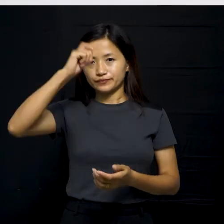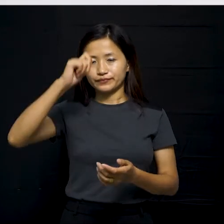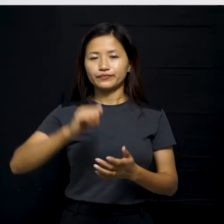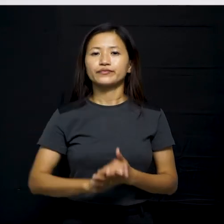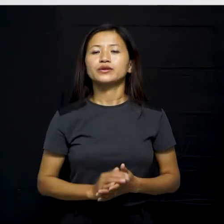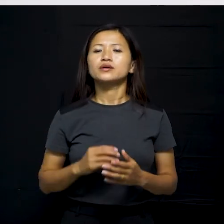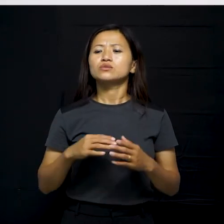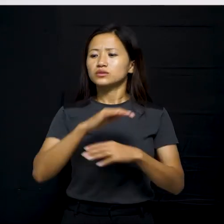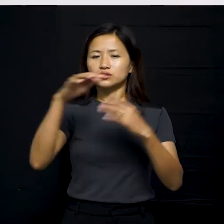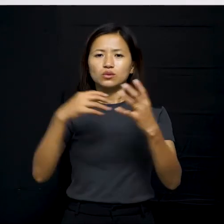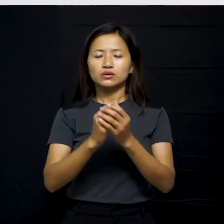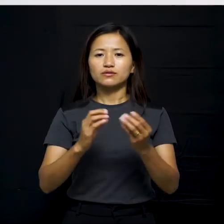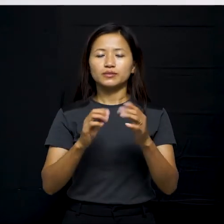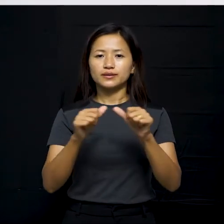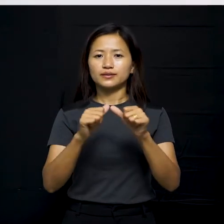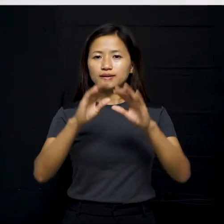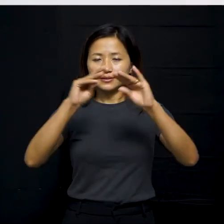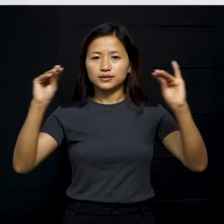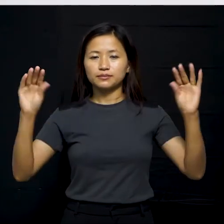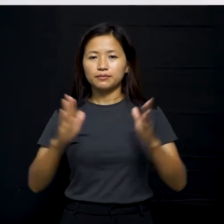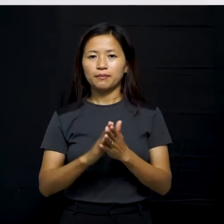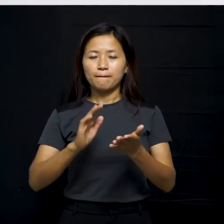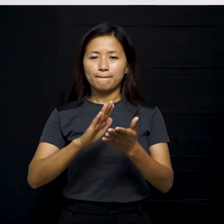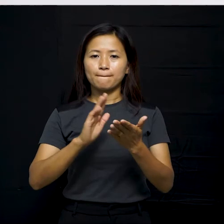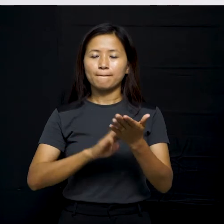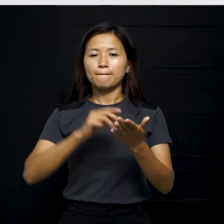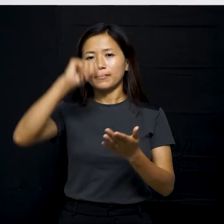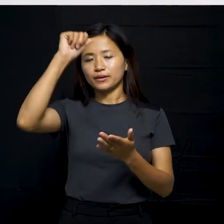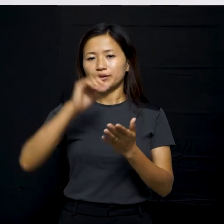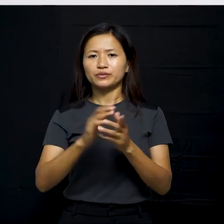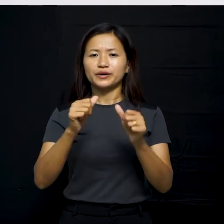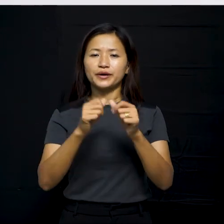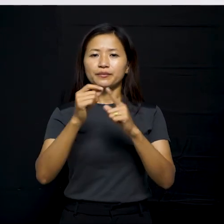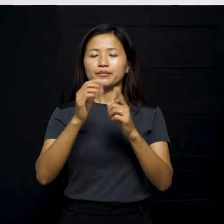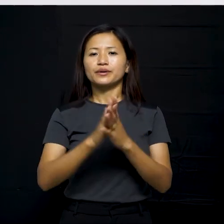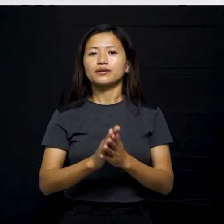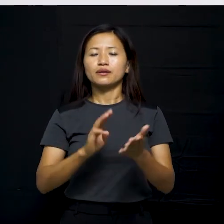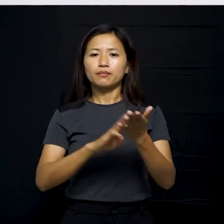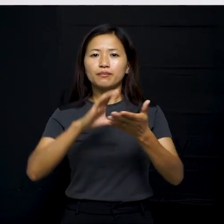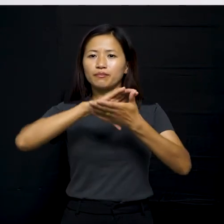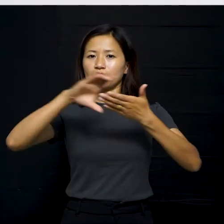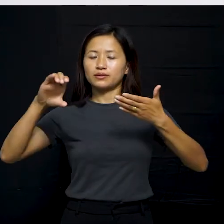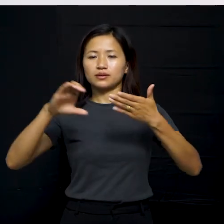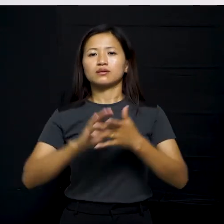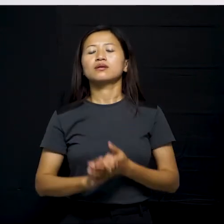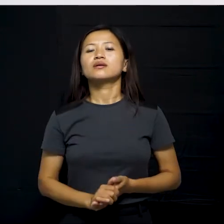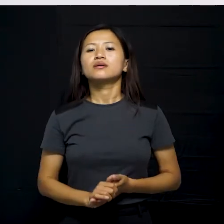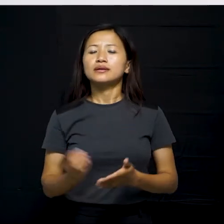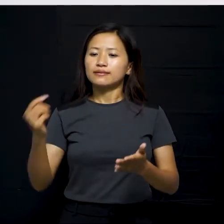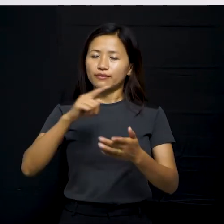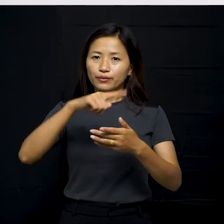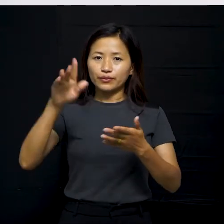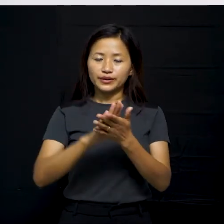covered by Assam, areas covered by Manipur, Arunachal Pradesh, areas covered by Meghalaya, right? So right in the